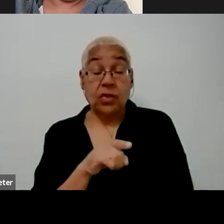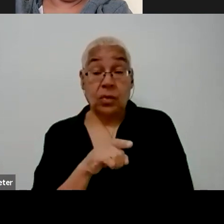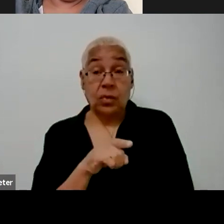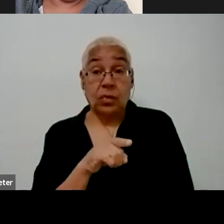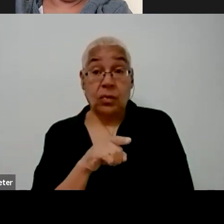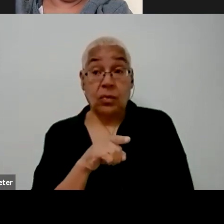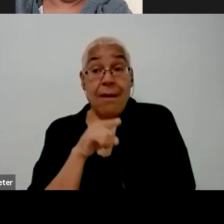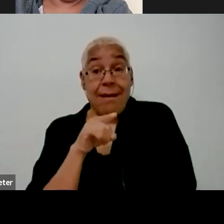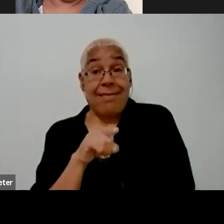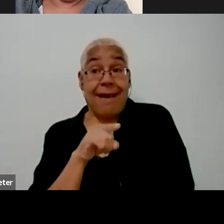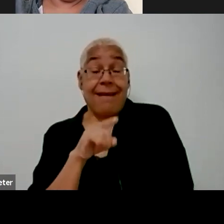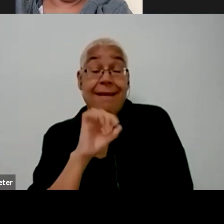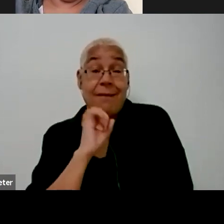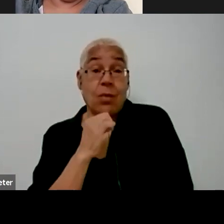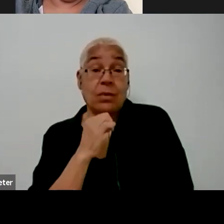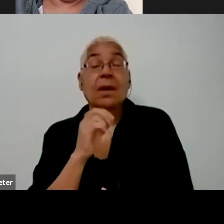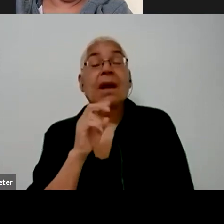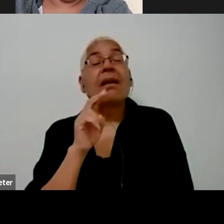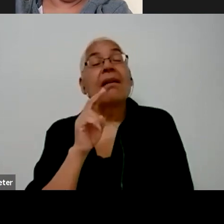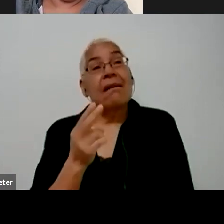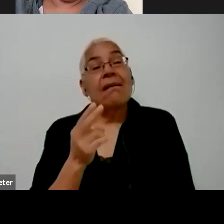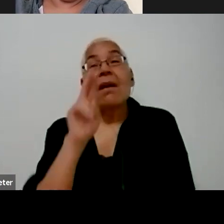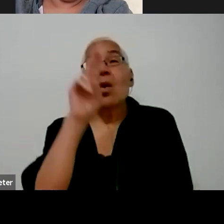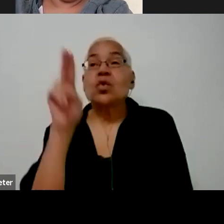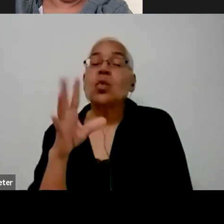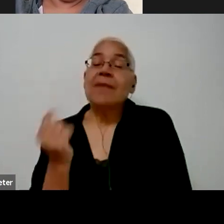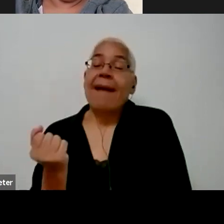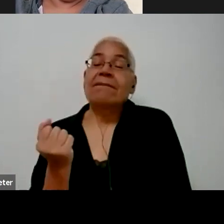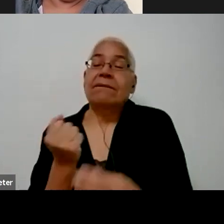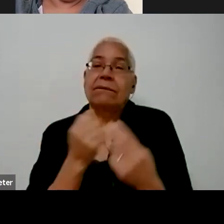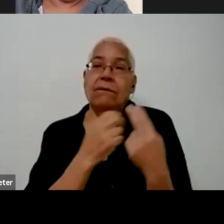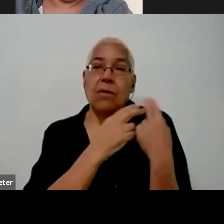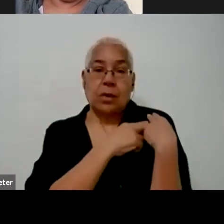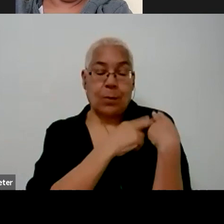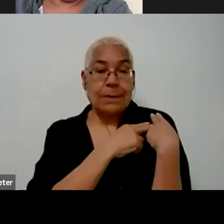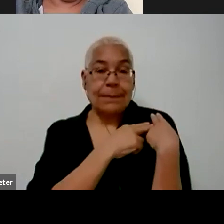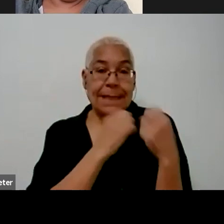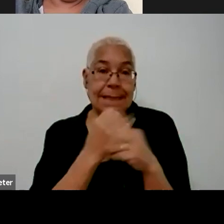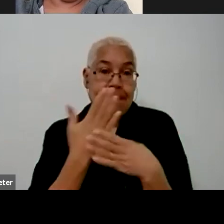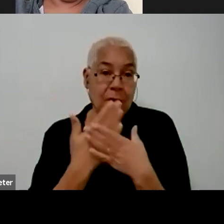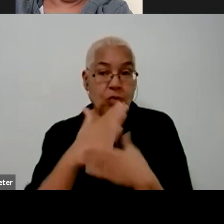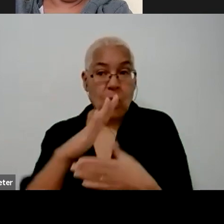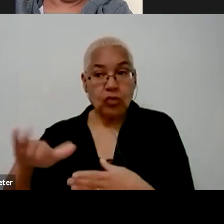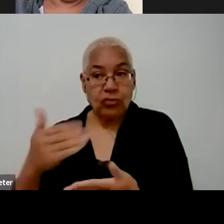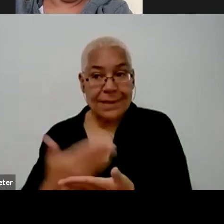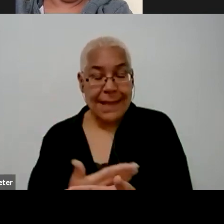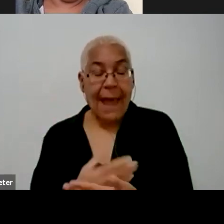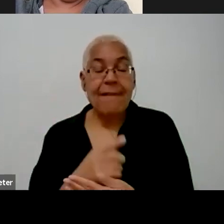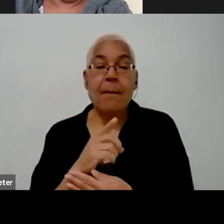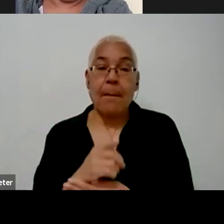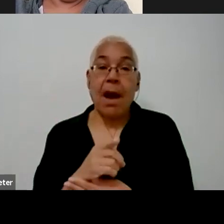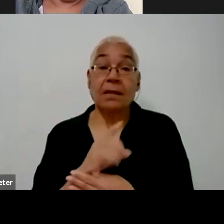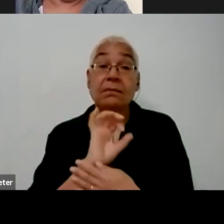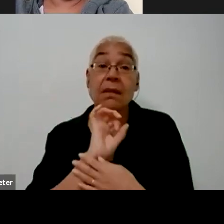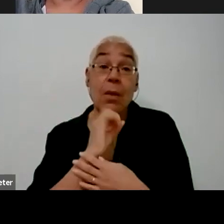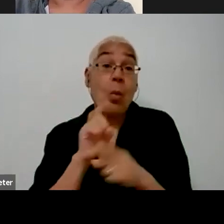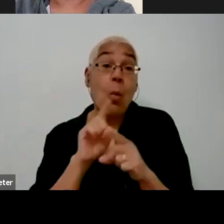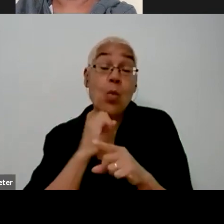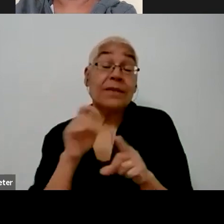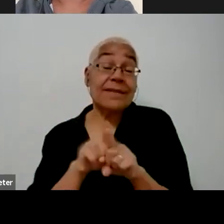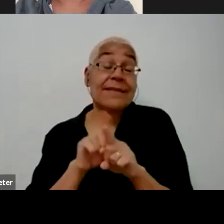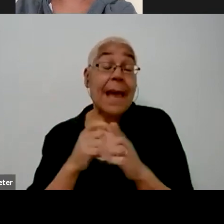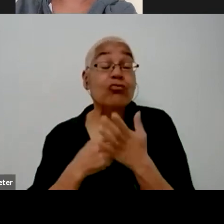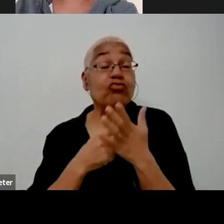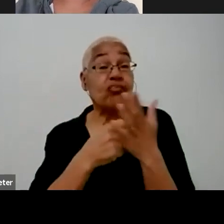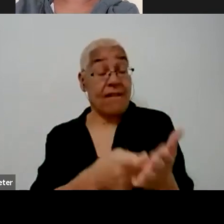that. I mean, schools do have a responsibility to ensure that children are safe, but they would make the same referral that you've done to